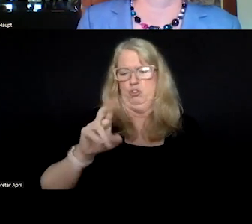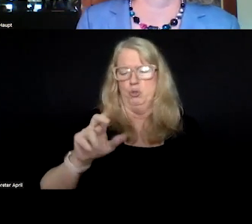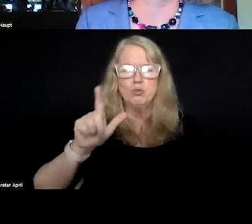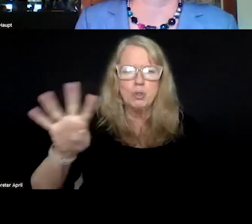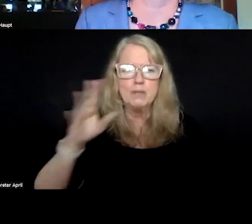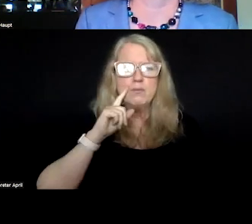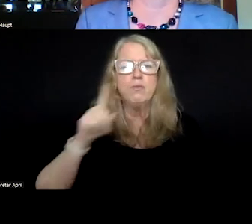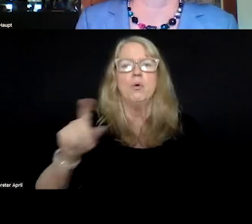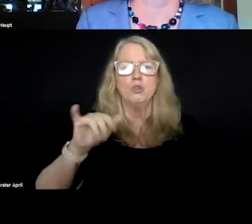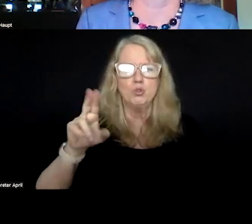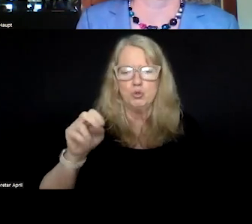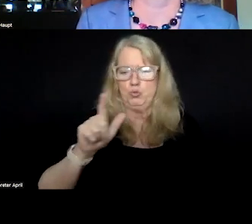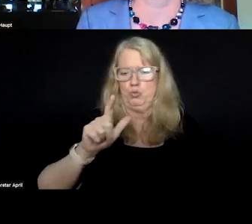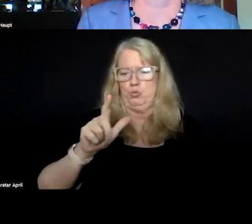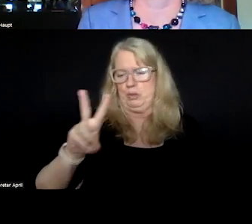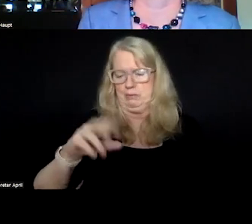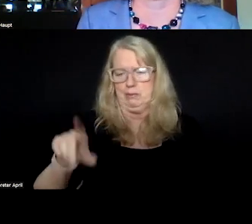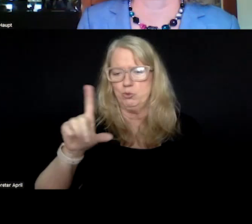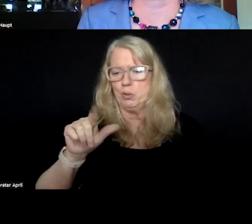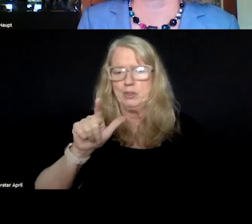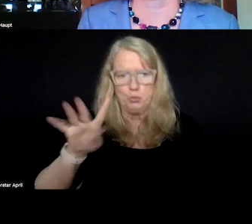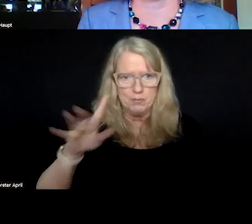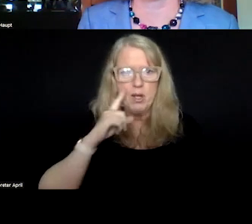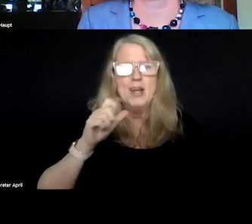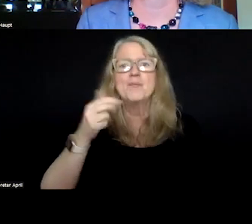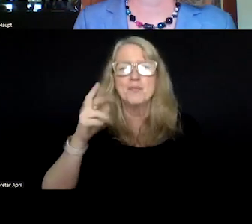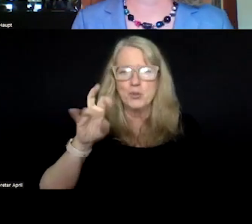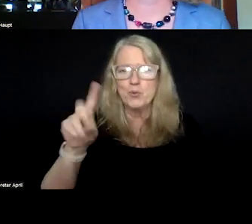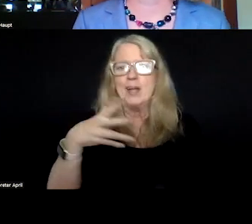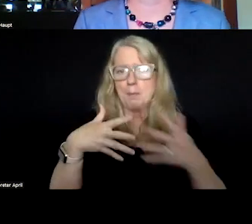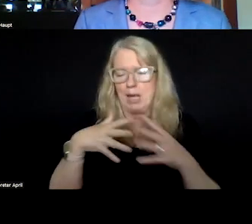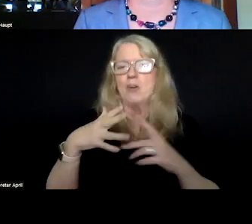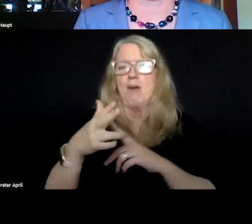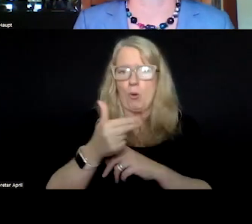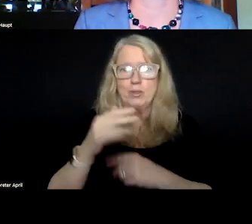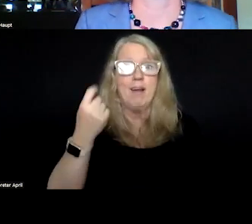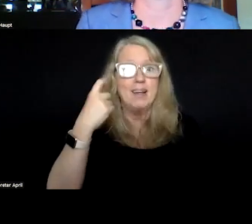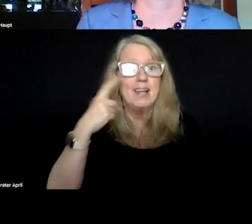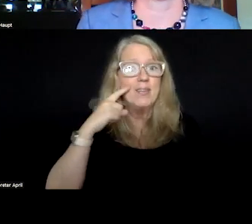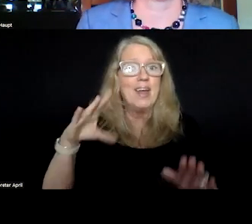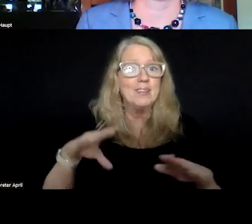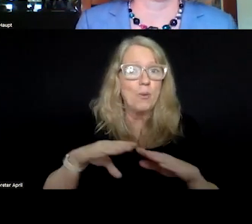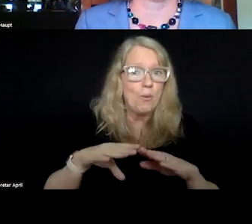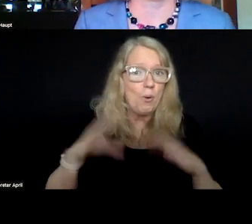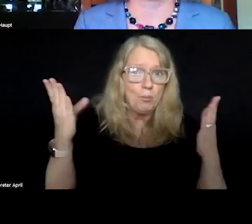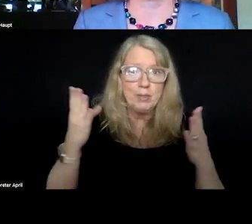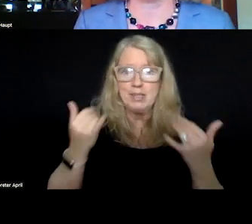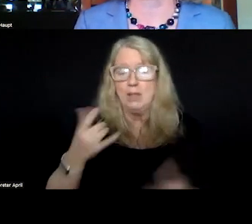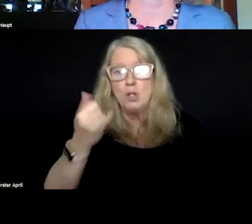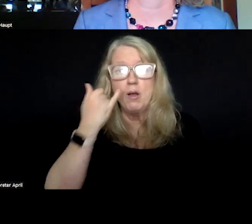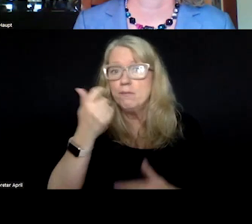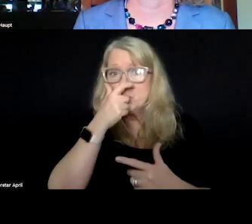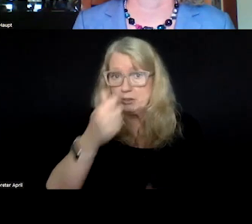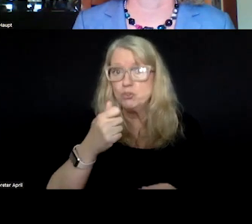the 26th in 2024 at the Grand America Hotel. It is open. So if you're interested in